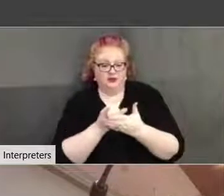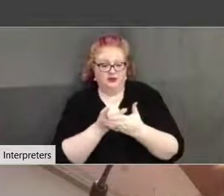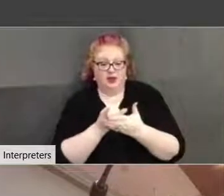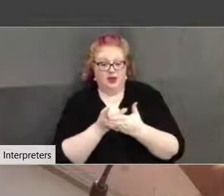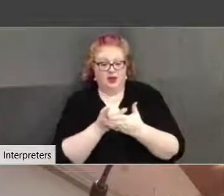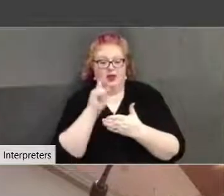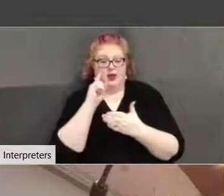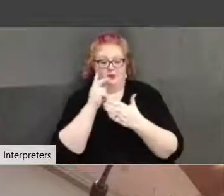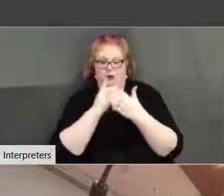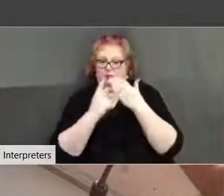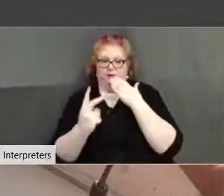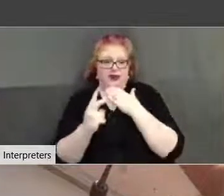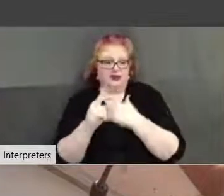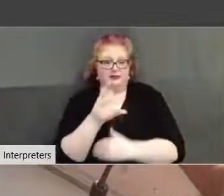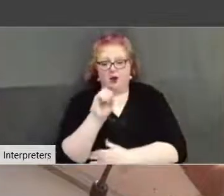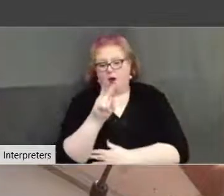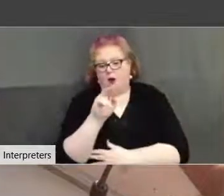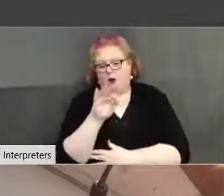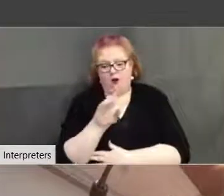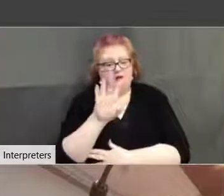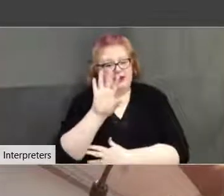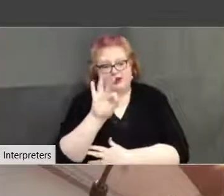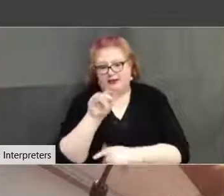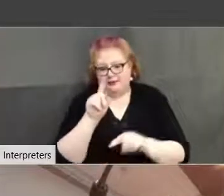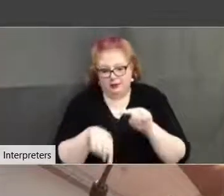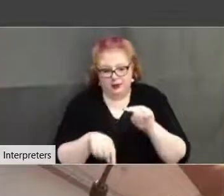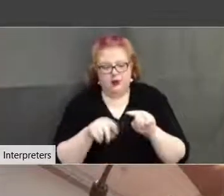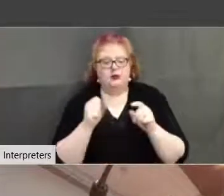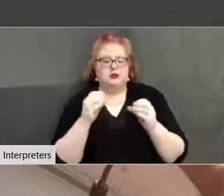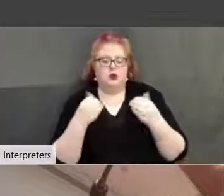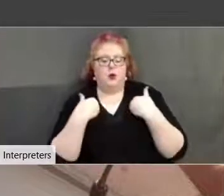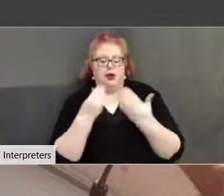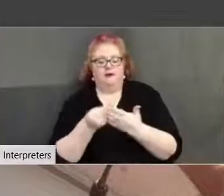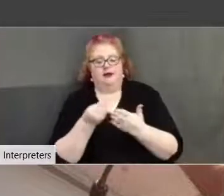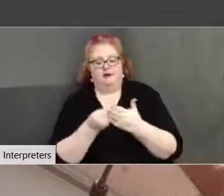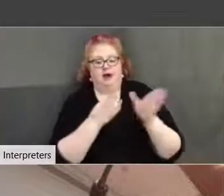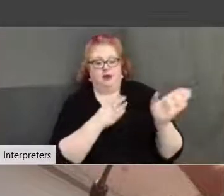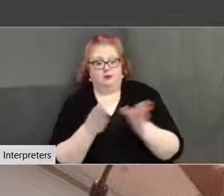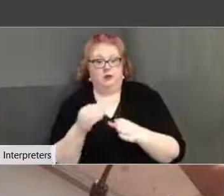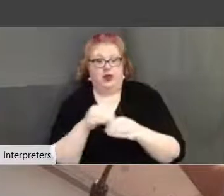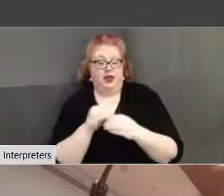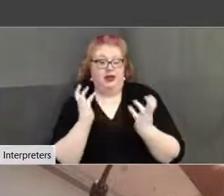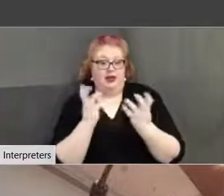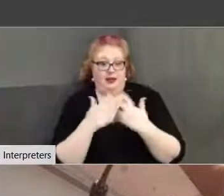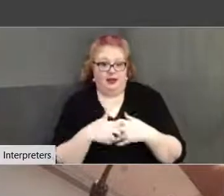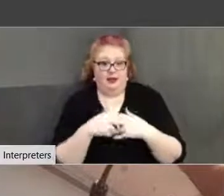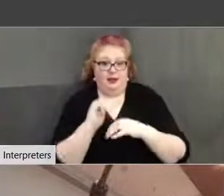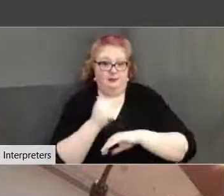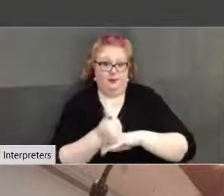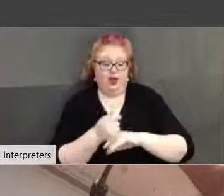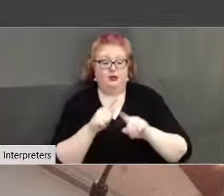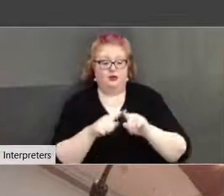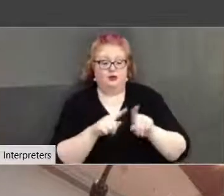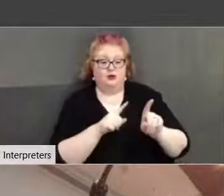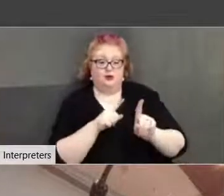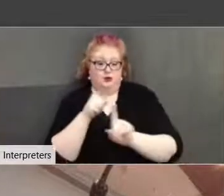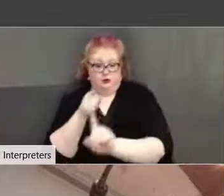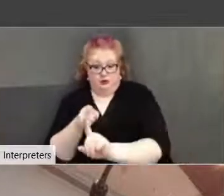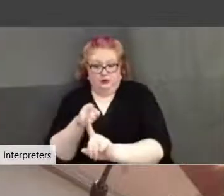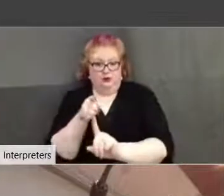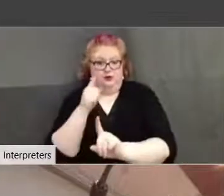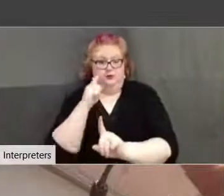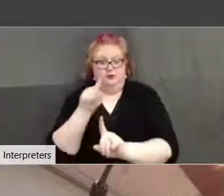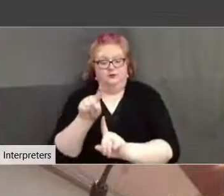clinically integrated network for 2022 and have it in place, which will